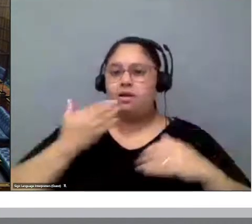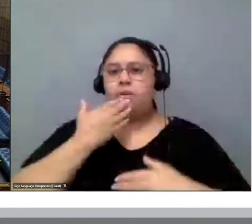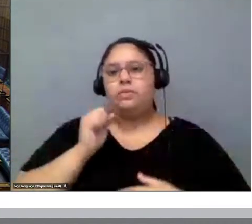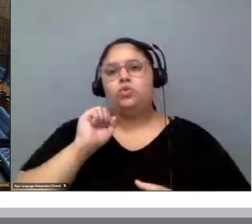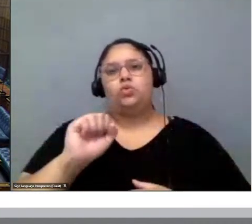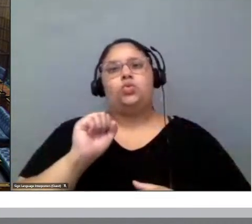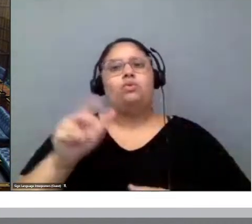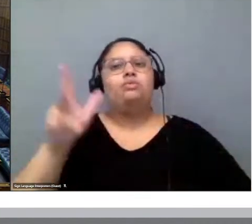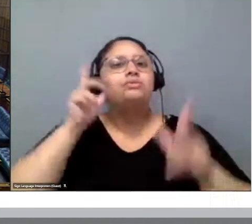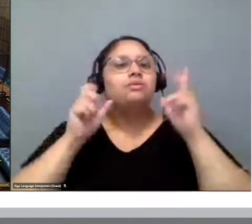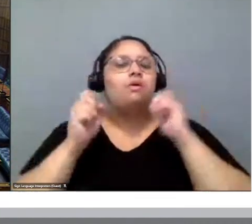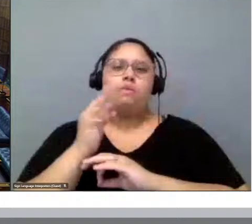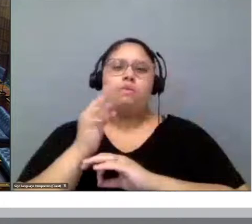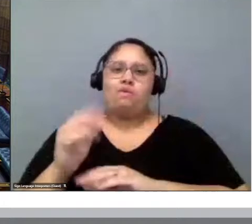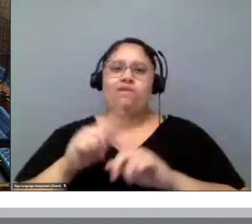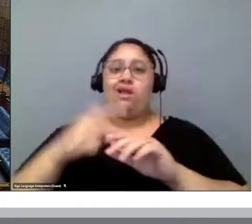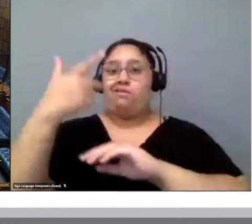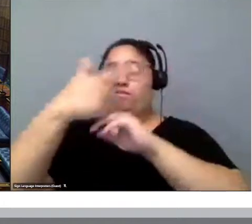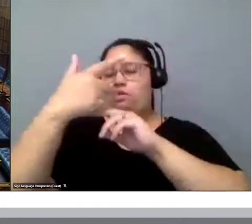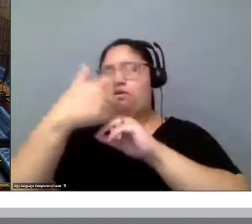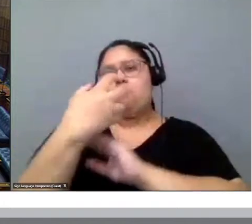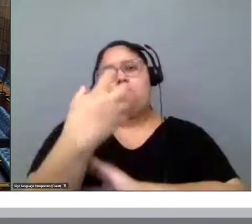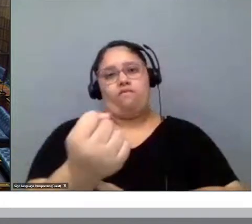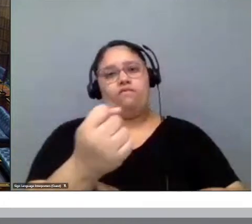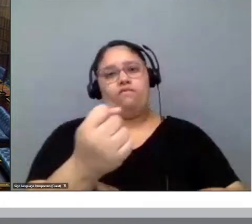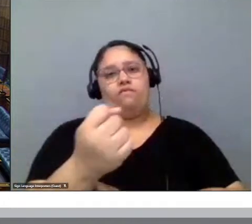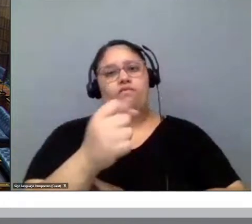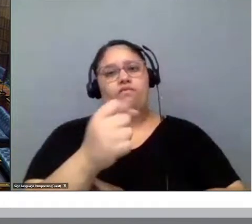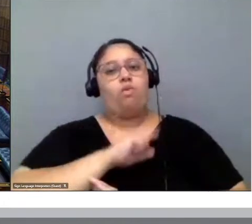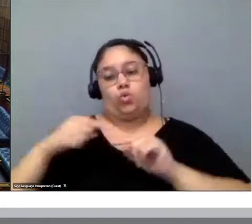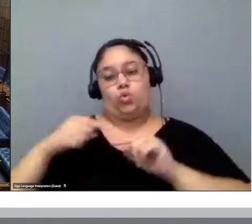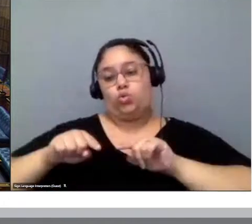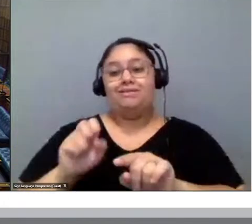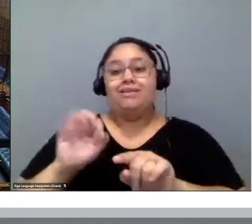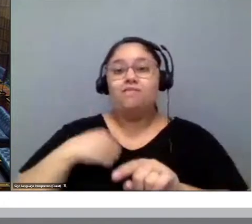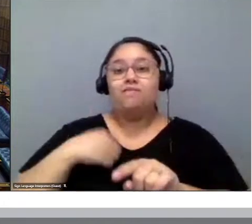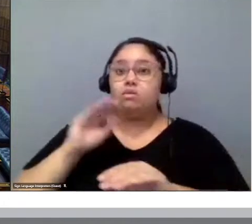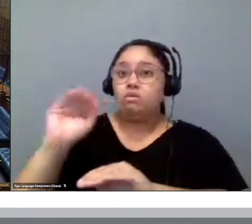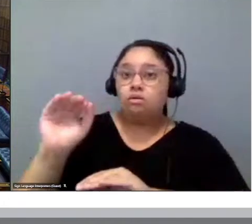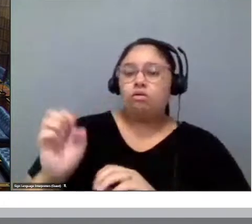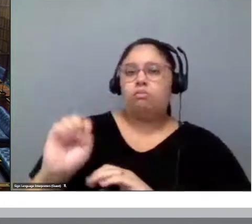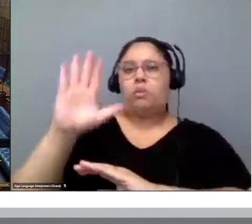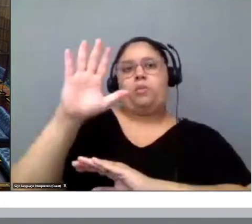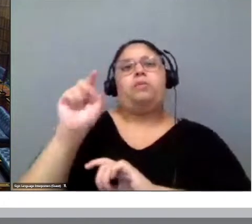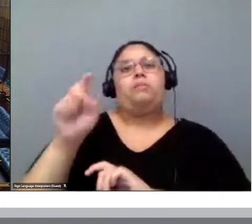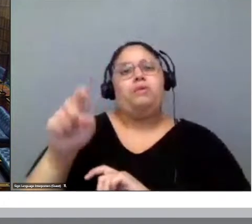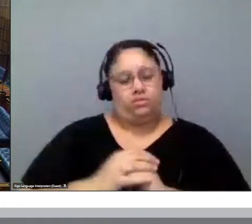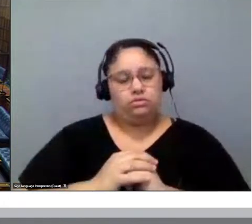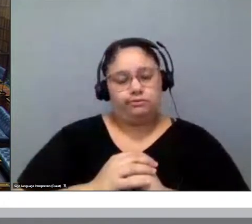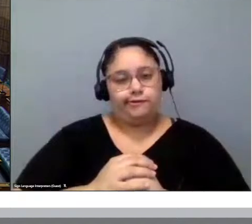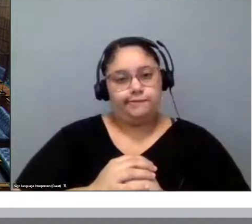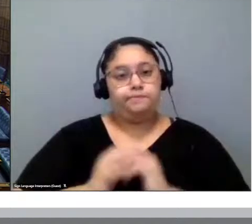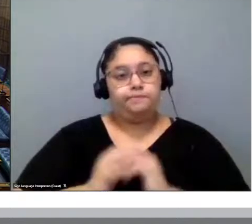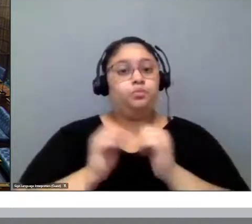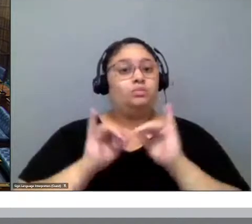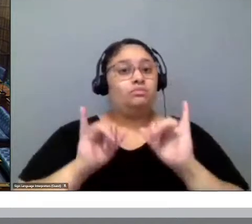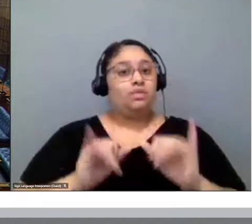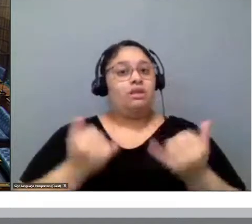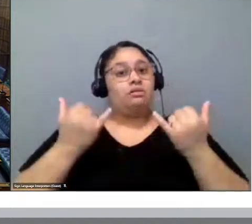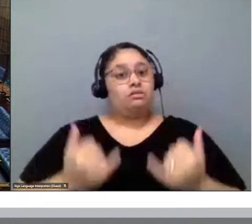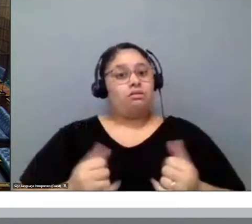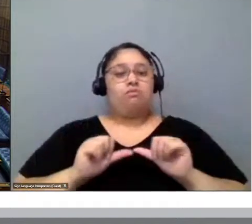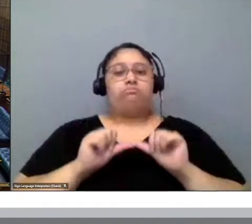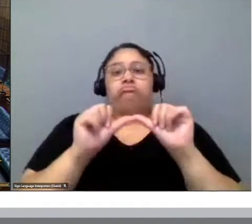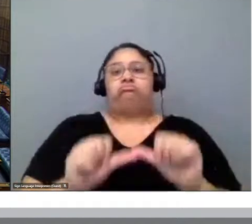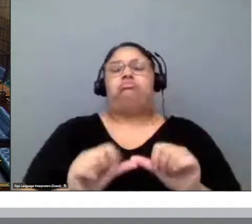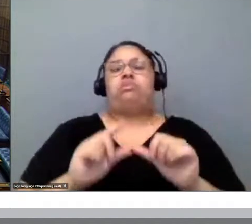yourselves muted and keep your is off for the duration and L called upon to speak with that we'll now move on to